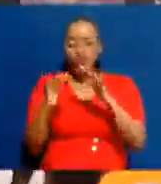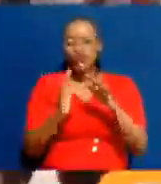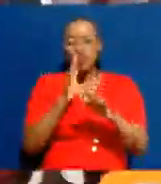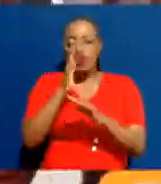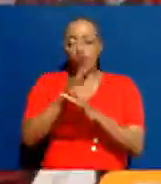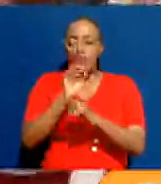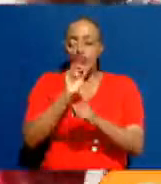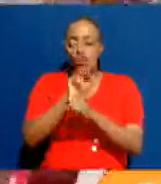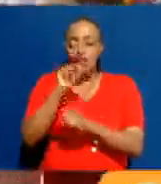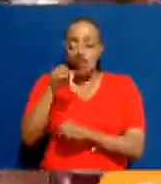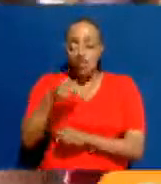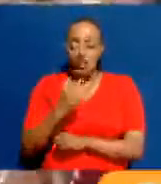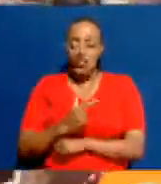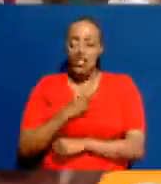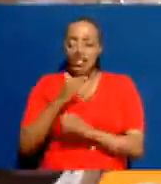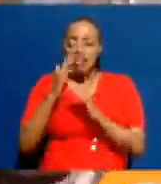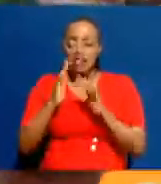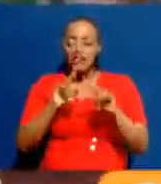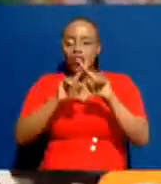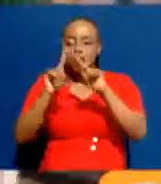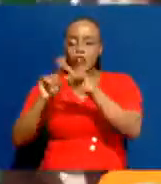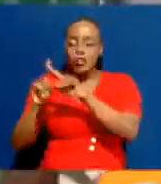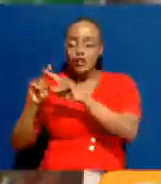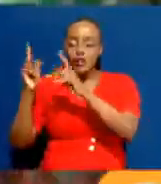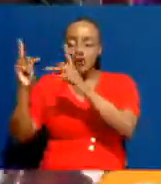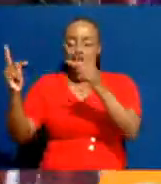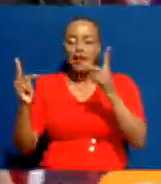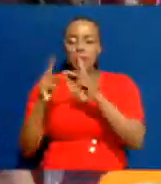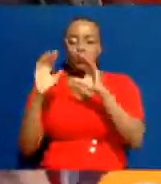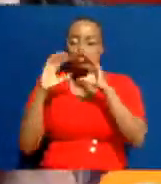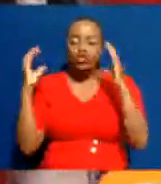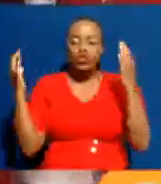than 12,000 guests from different parts of the world.